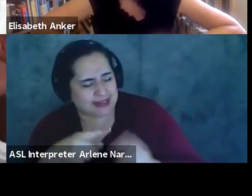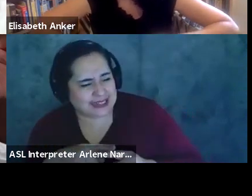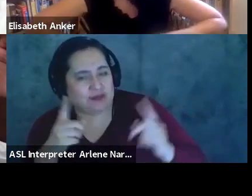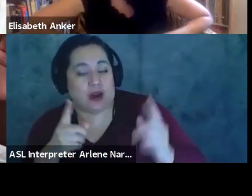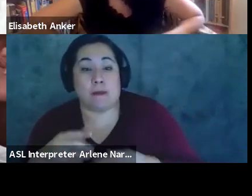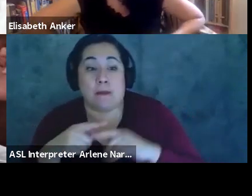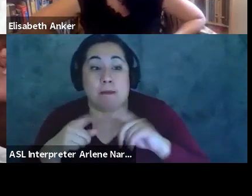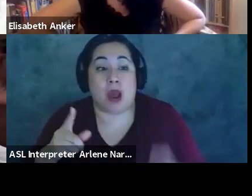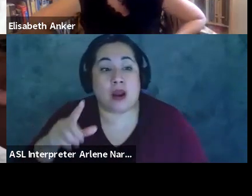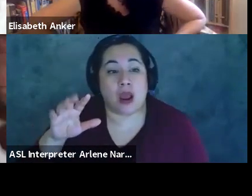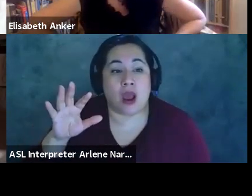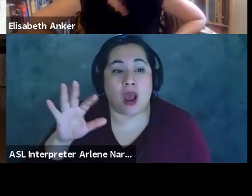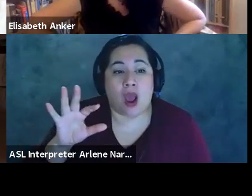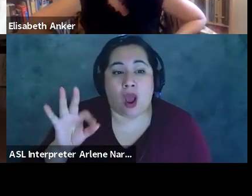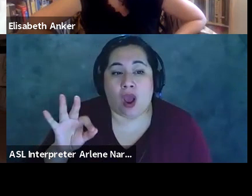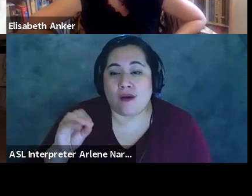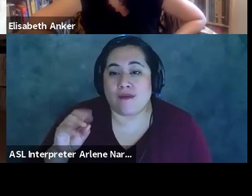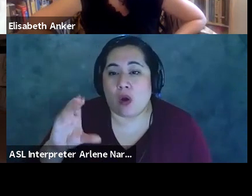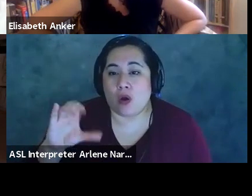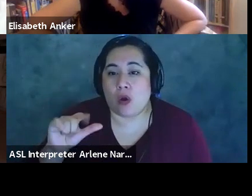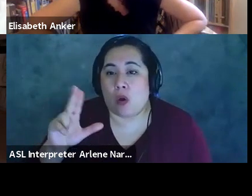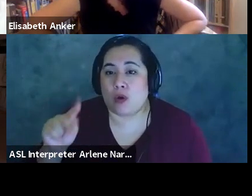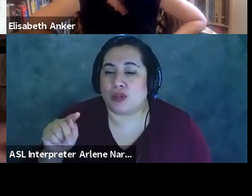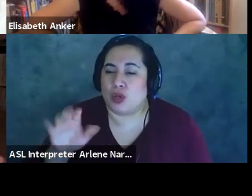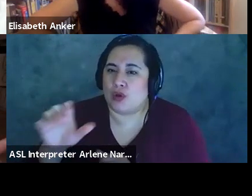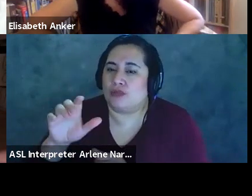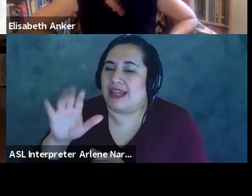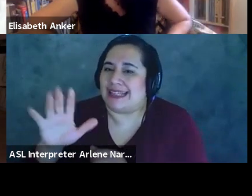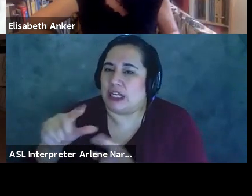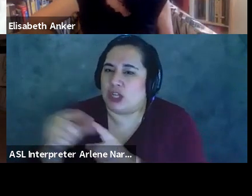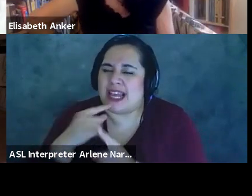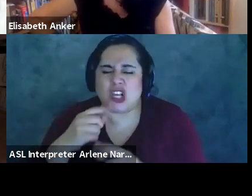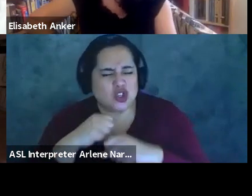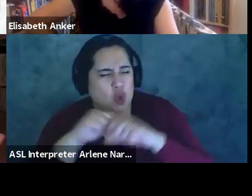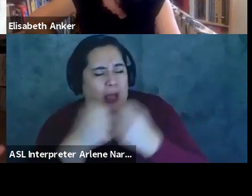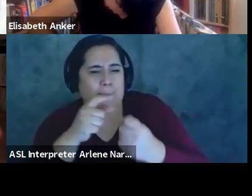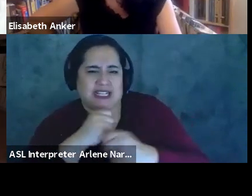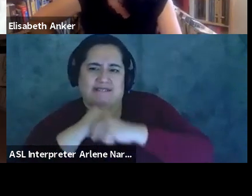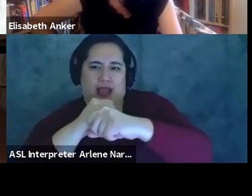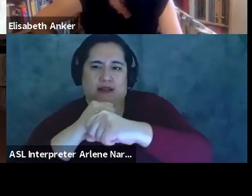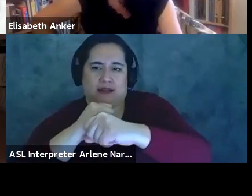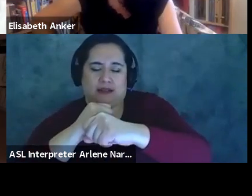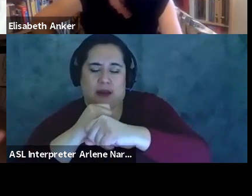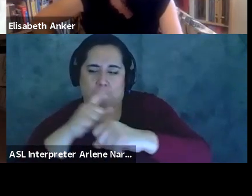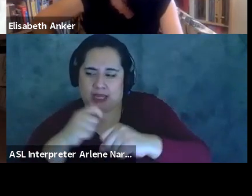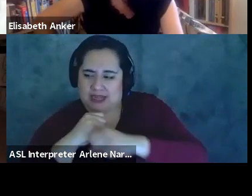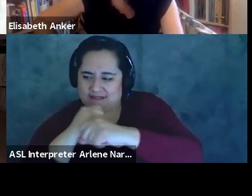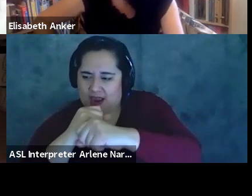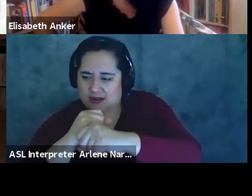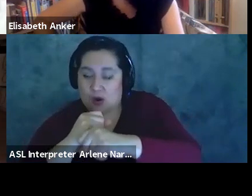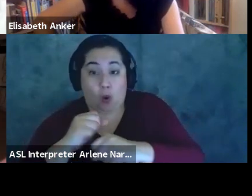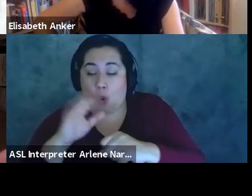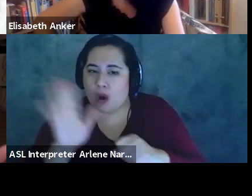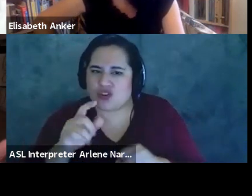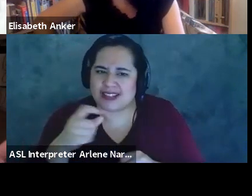Foucault's term, society must be defended. Why must it must be defended, or it must defend